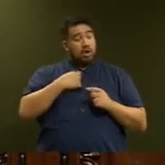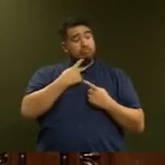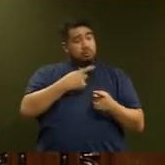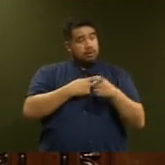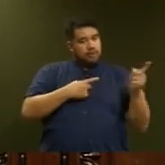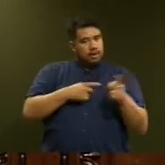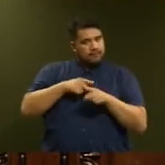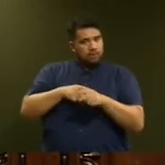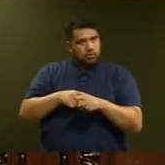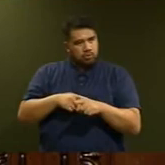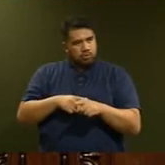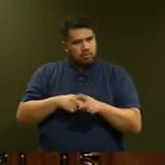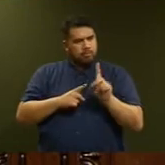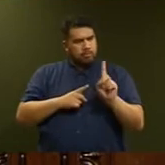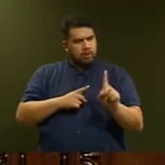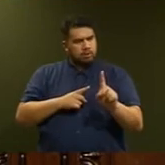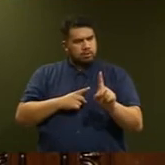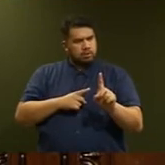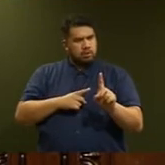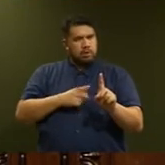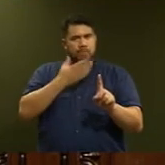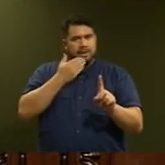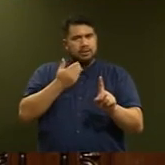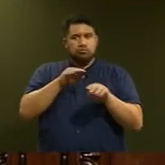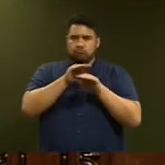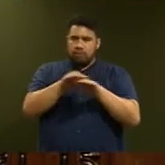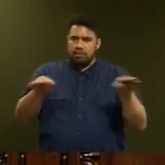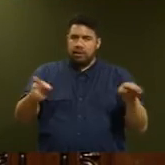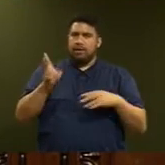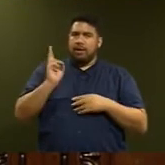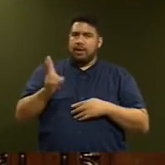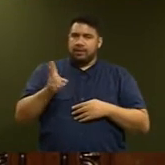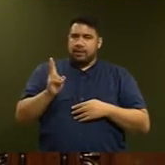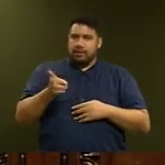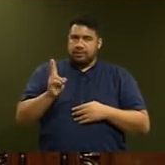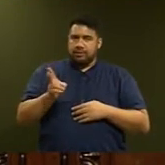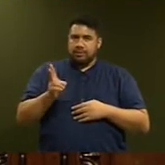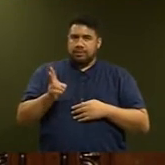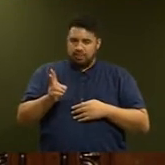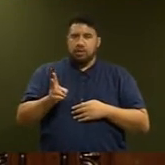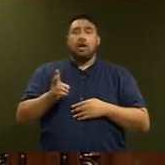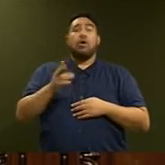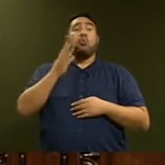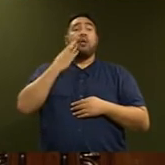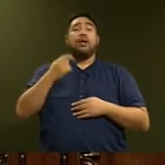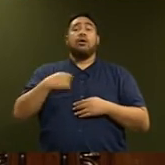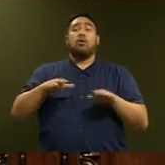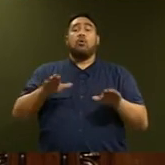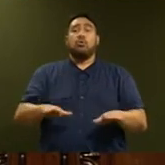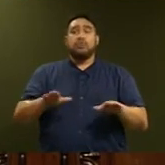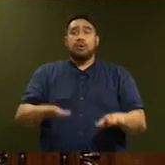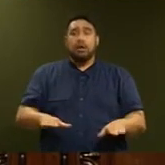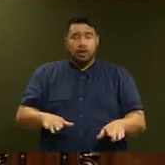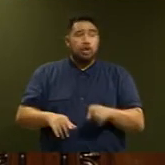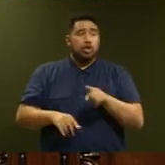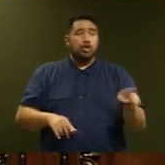members will as well. And I'll remind people that not being orderly when called to order is grossly